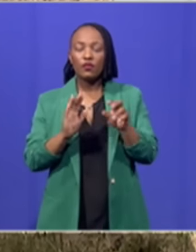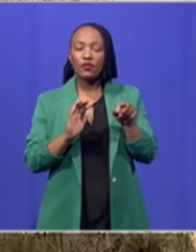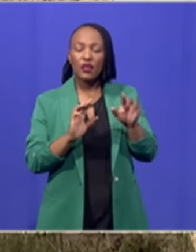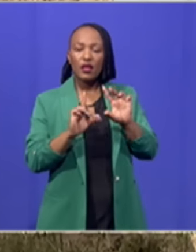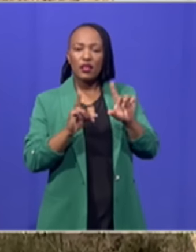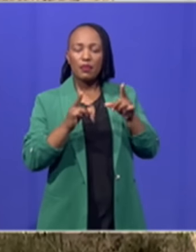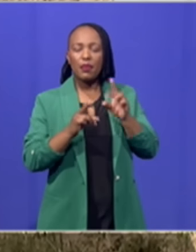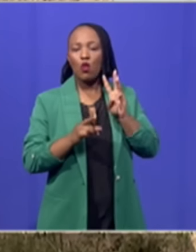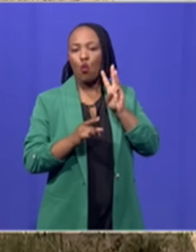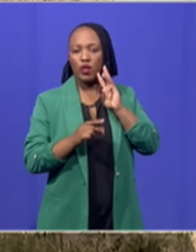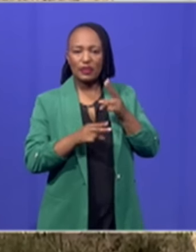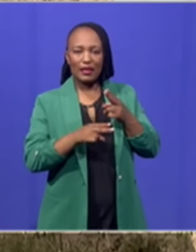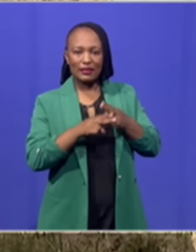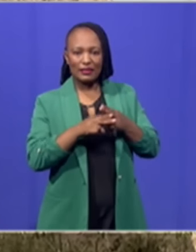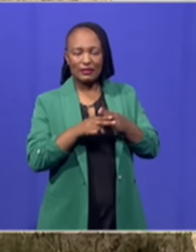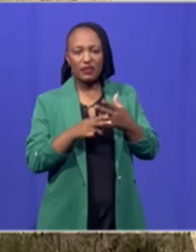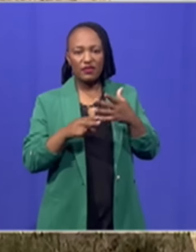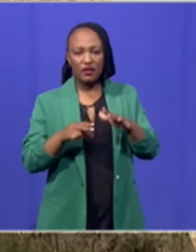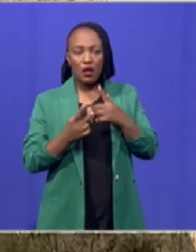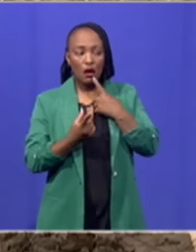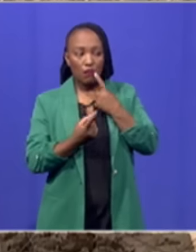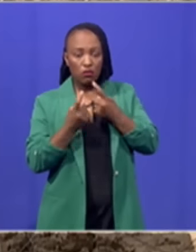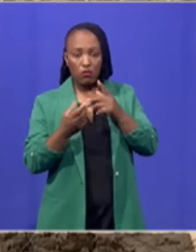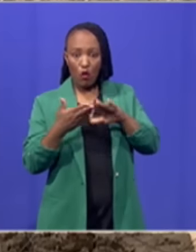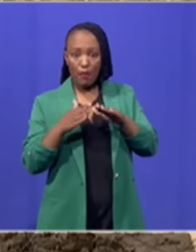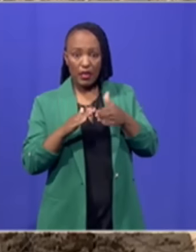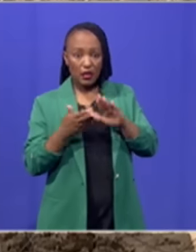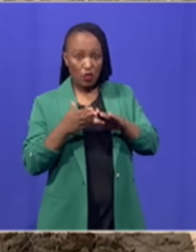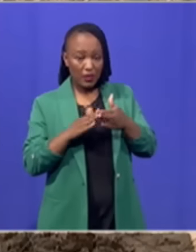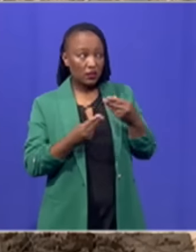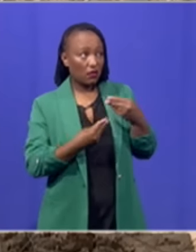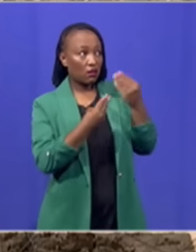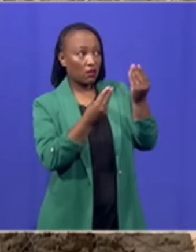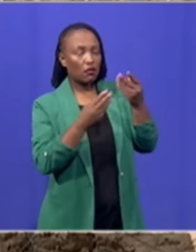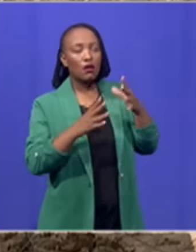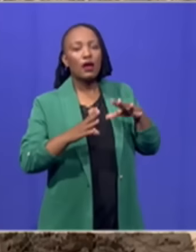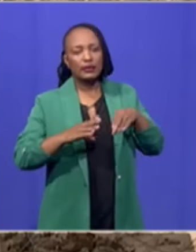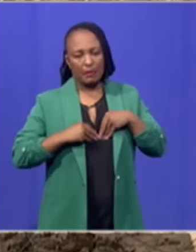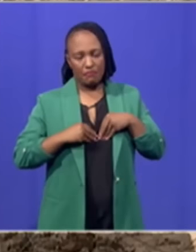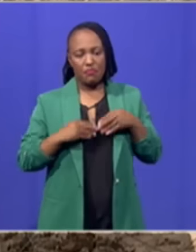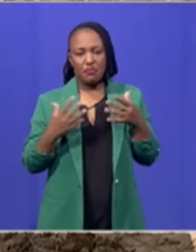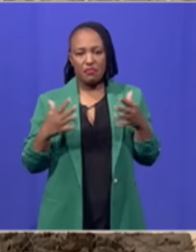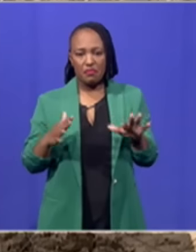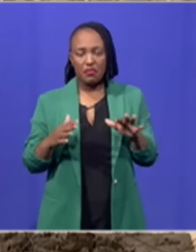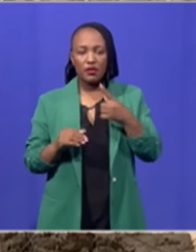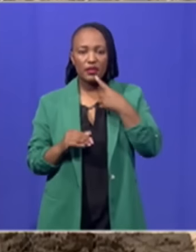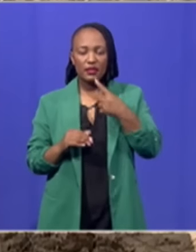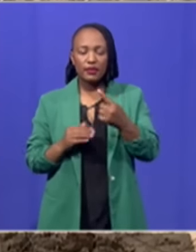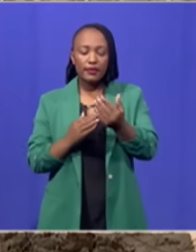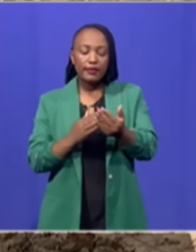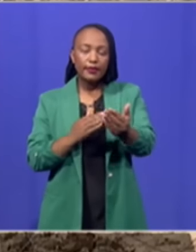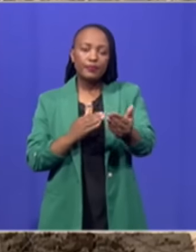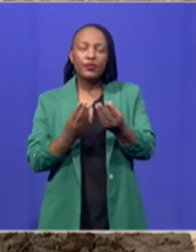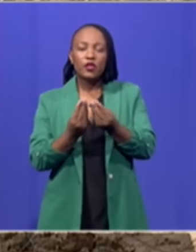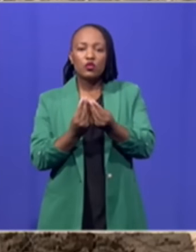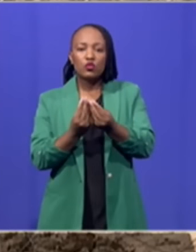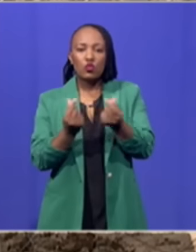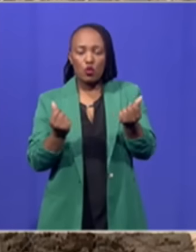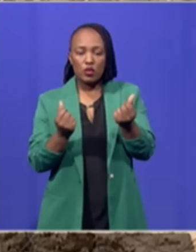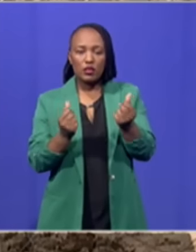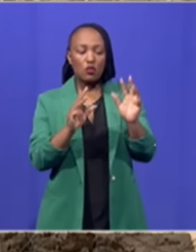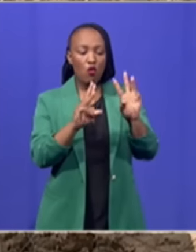le tsamaiso ya dikgwerekgwere o amohetse ditletlebo tsa baahi mme a ba netefalletsa hore ho fihlelletswe tharollo wa